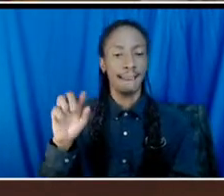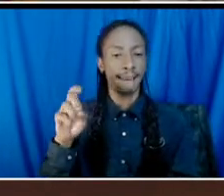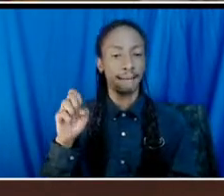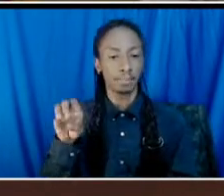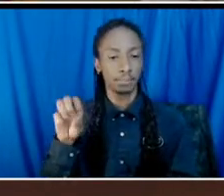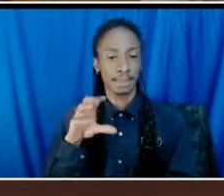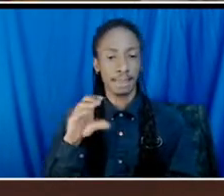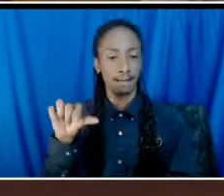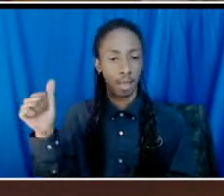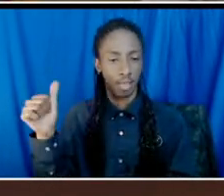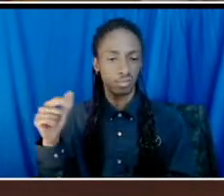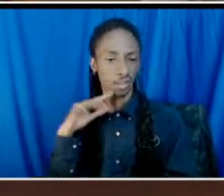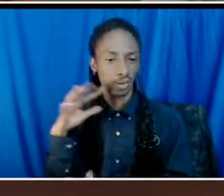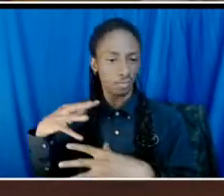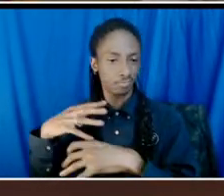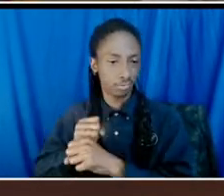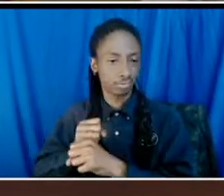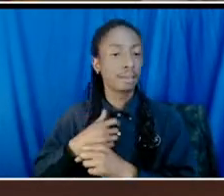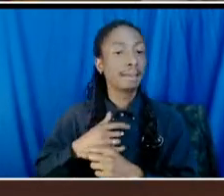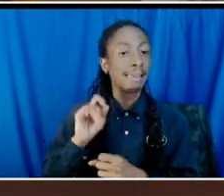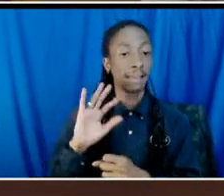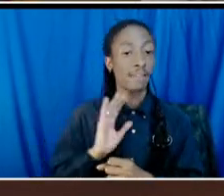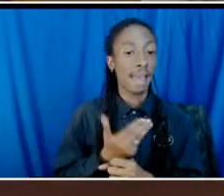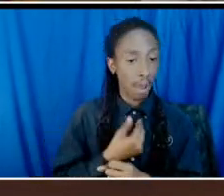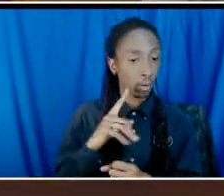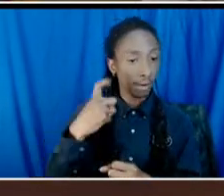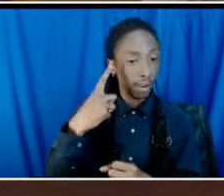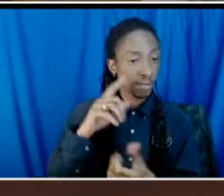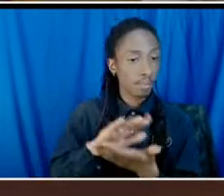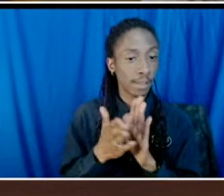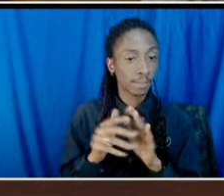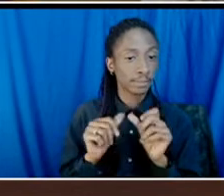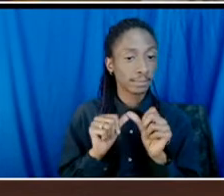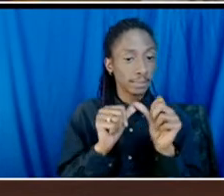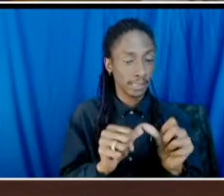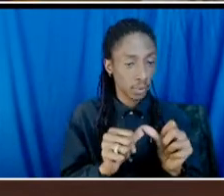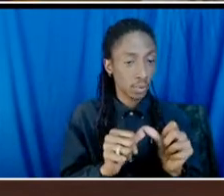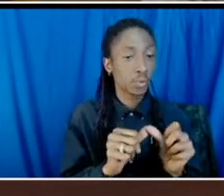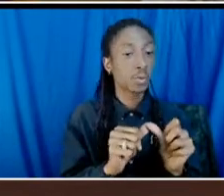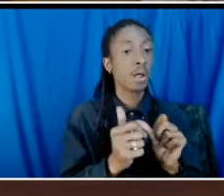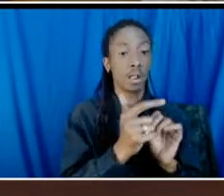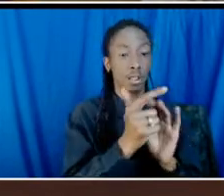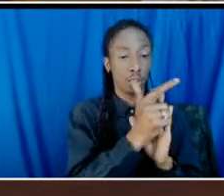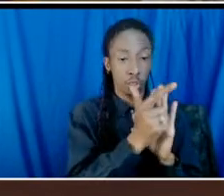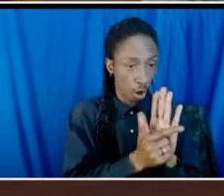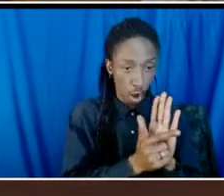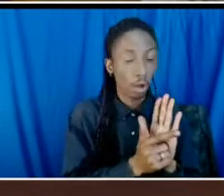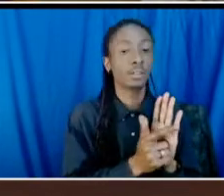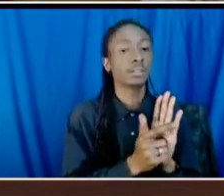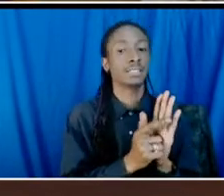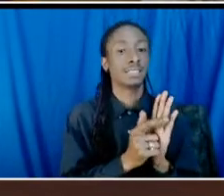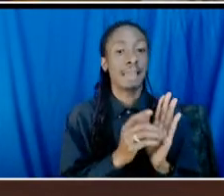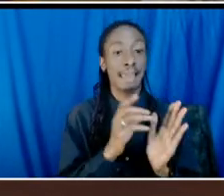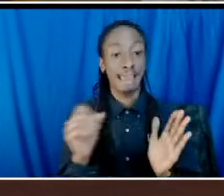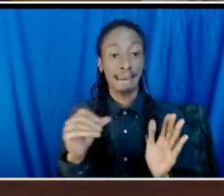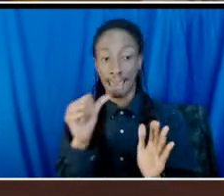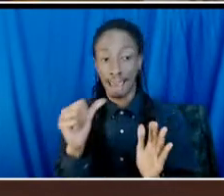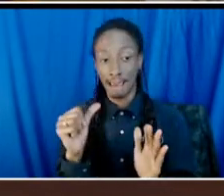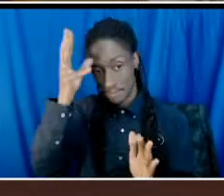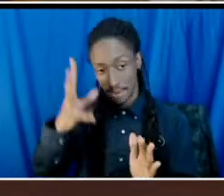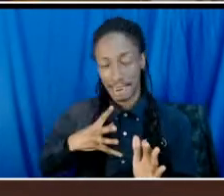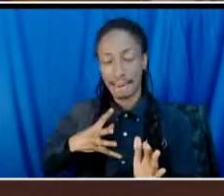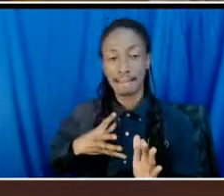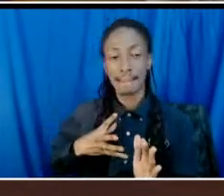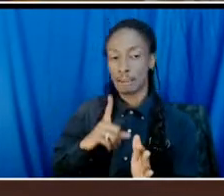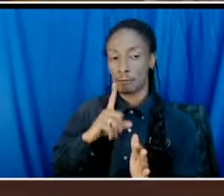ours shall continue to be a government of laws and not of men is ultimately for the American people to decide. And